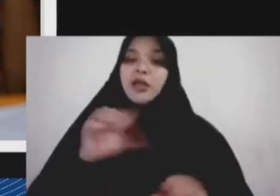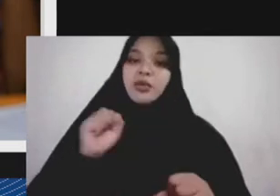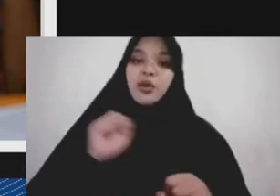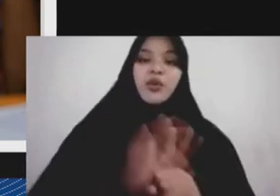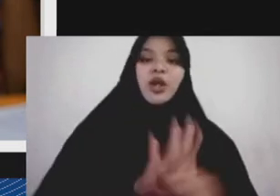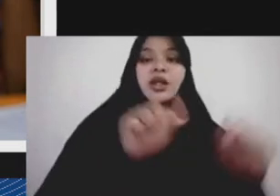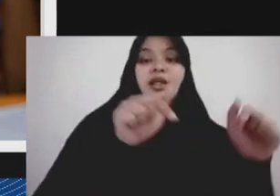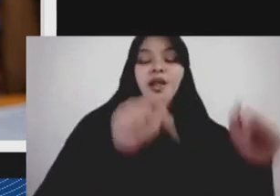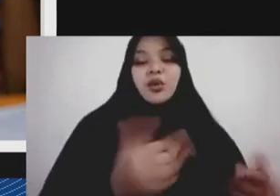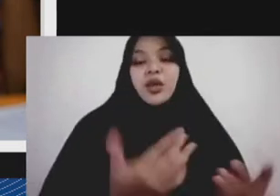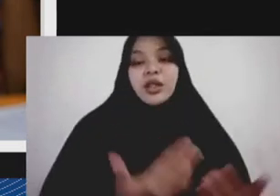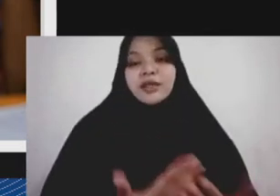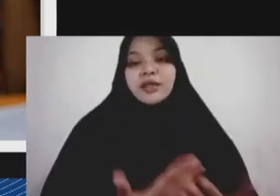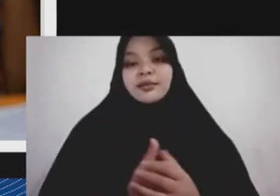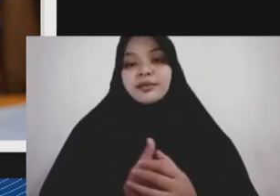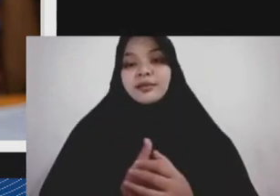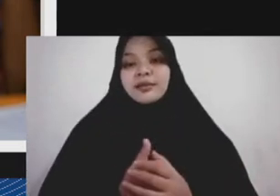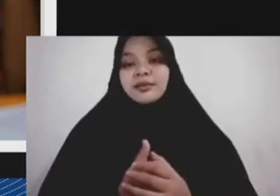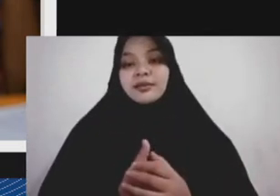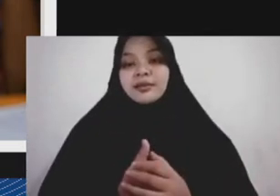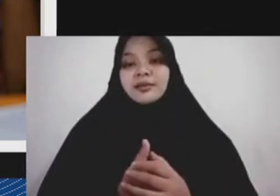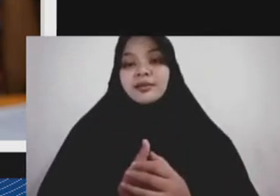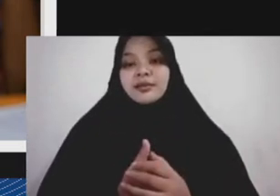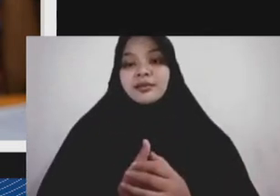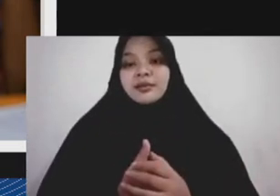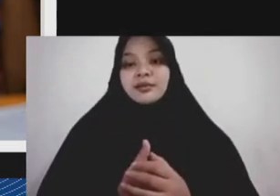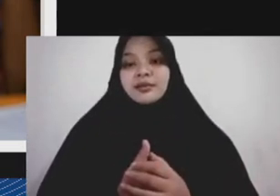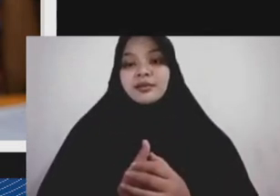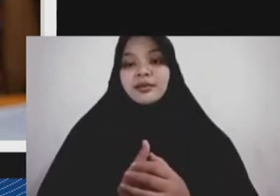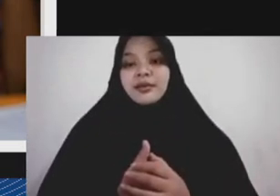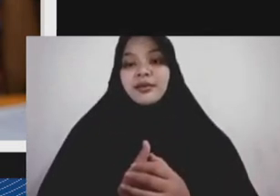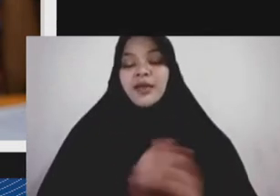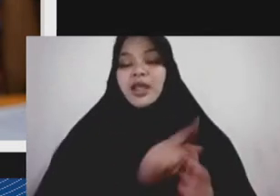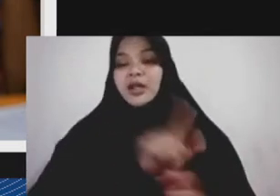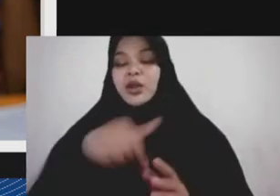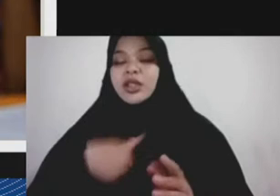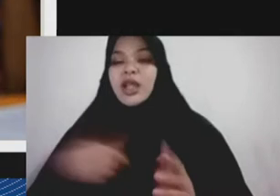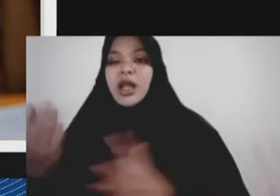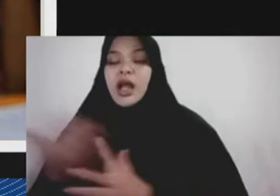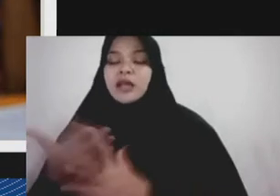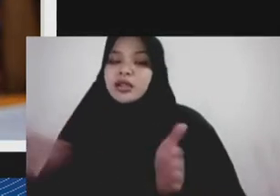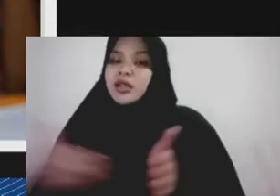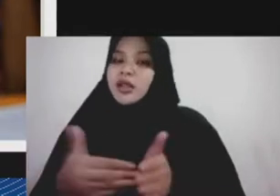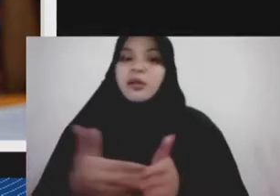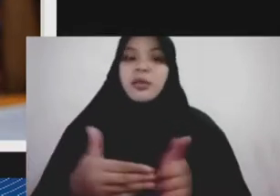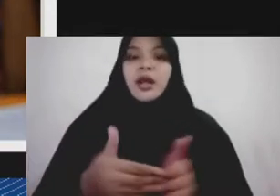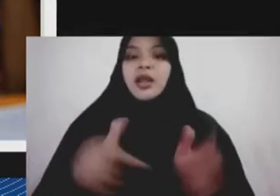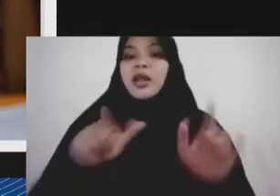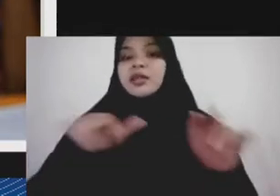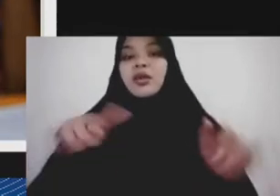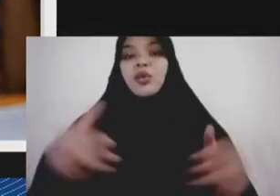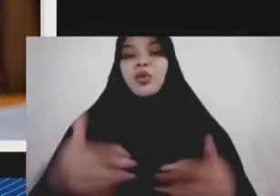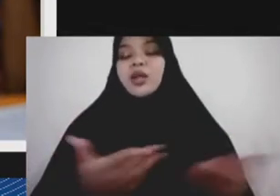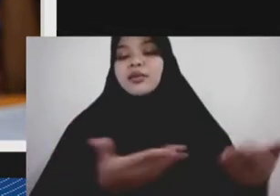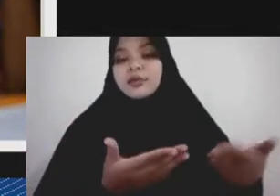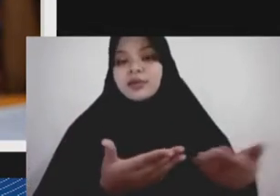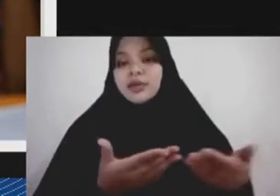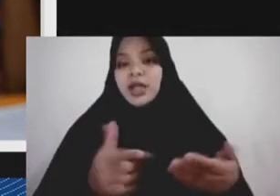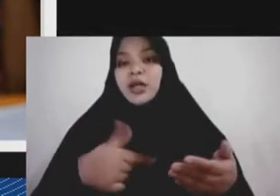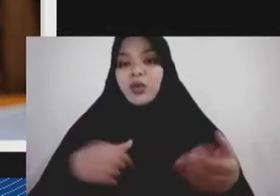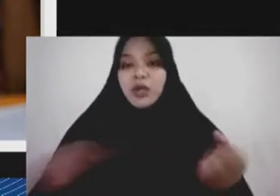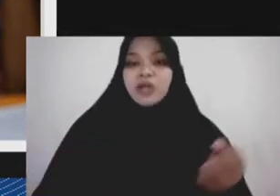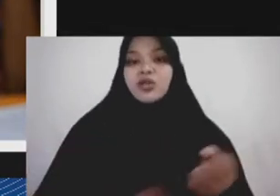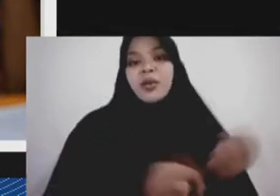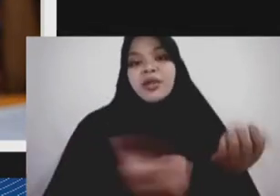that survivors have had limited access to these really critical support